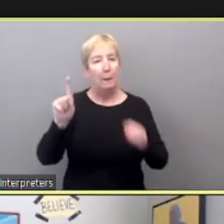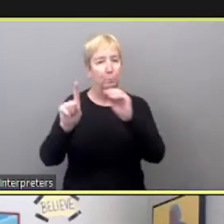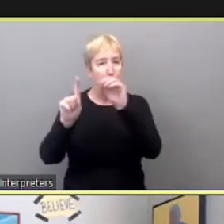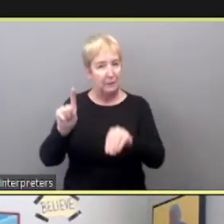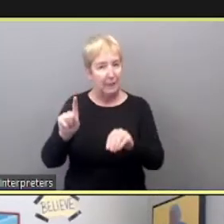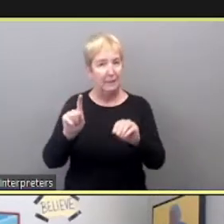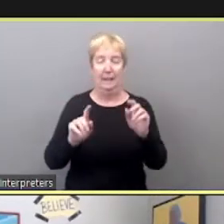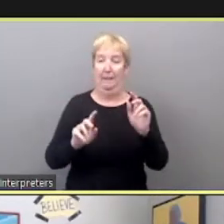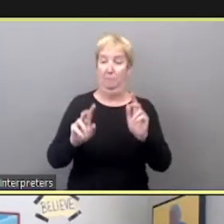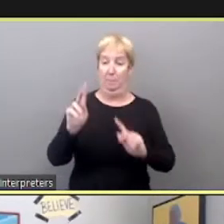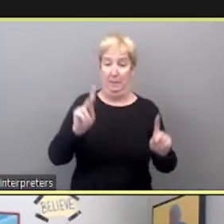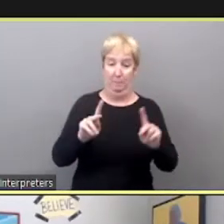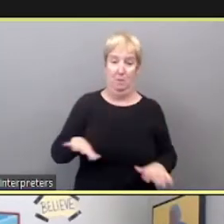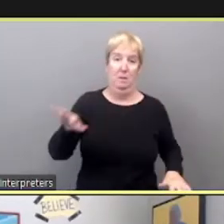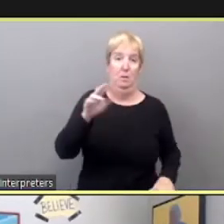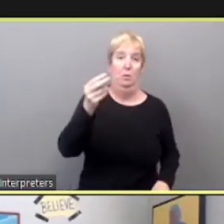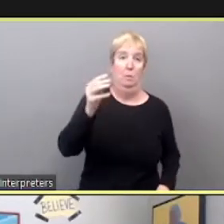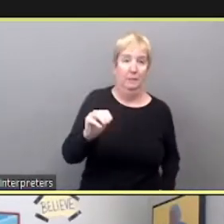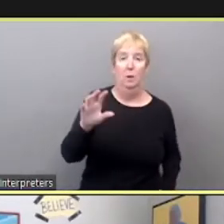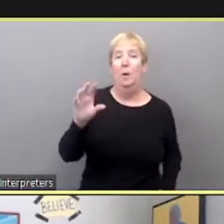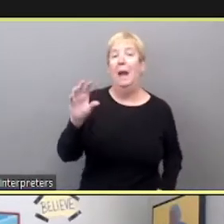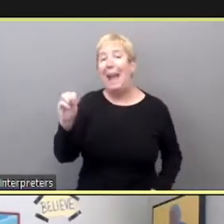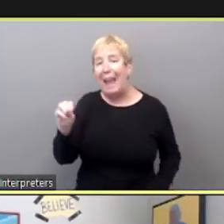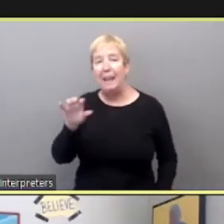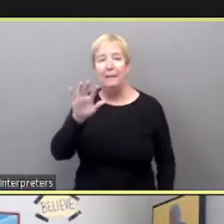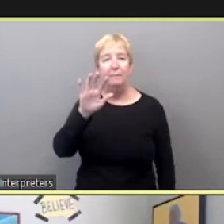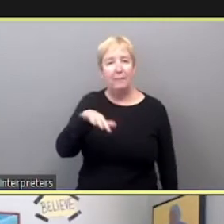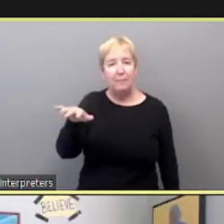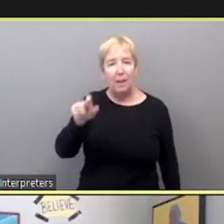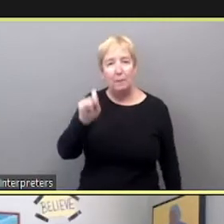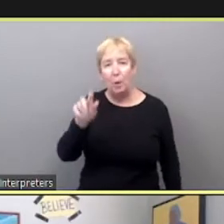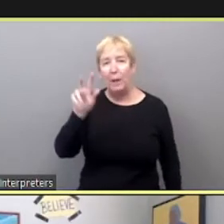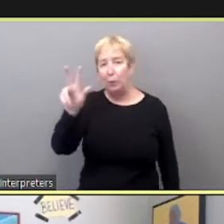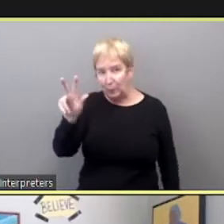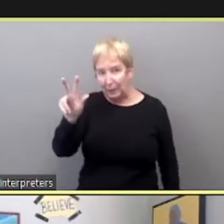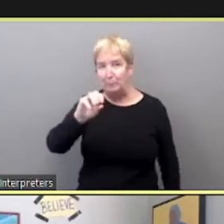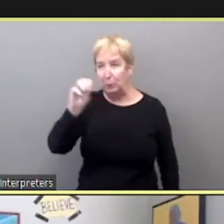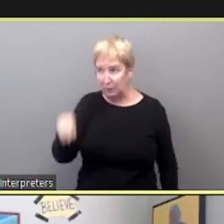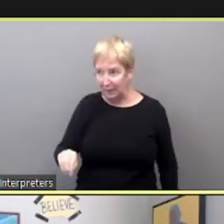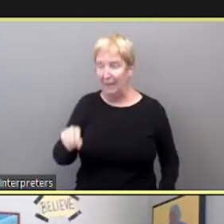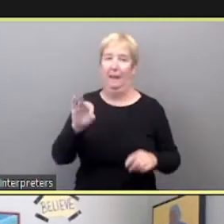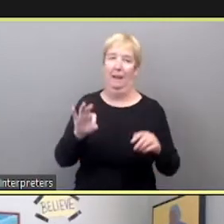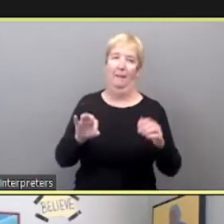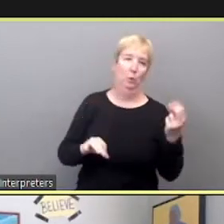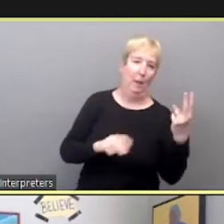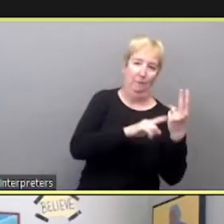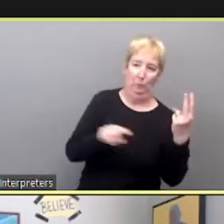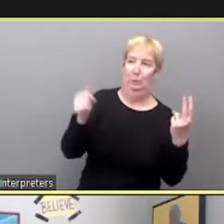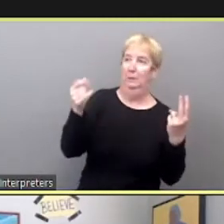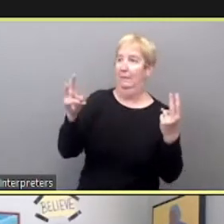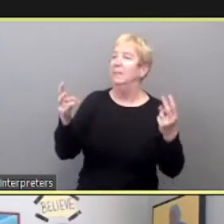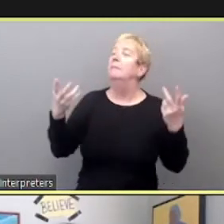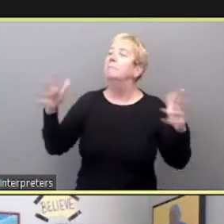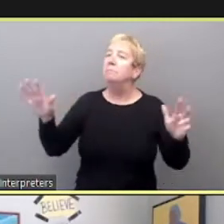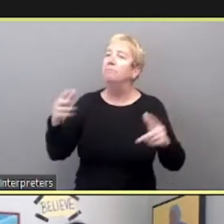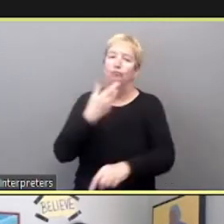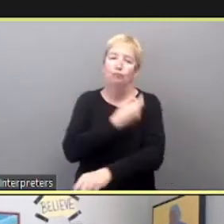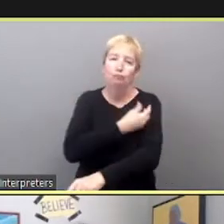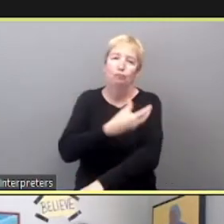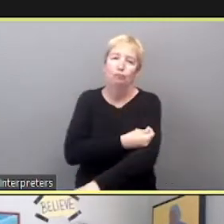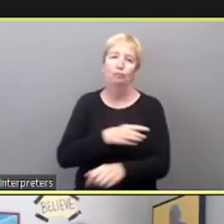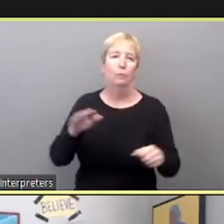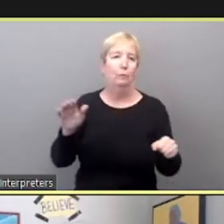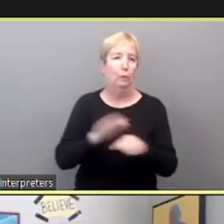and 55.3% of 12 to 17-year-olds are fully vaccinated. So we're so excited about that because the more